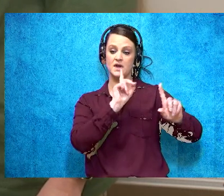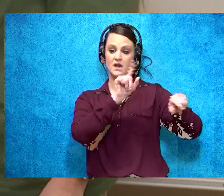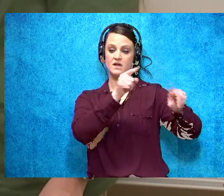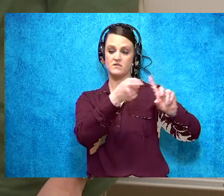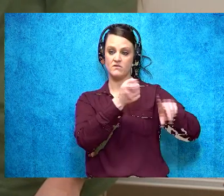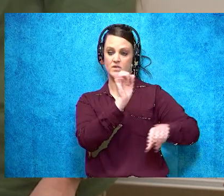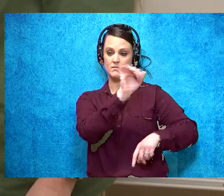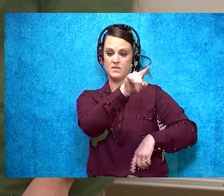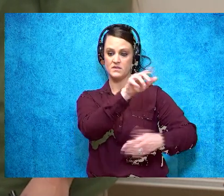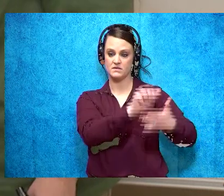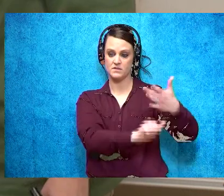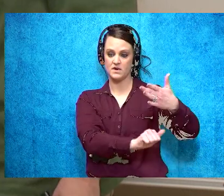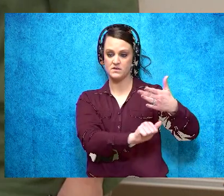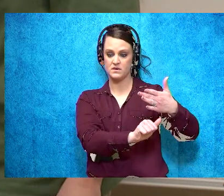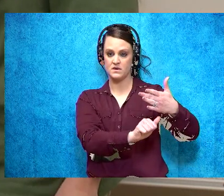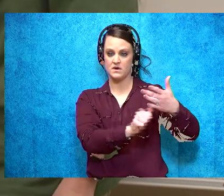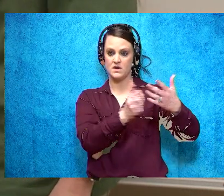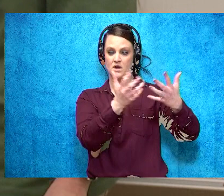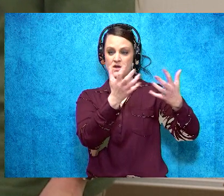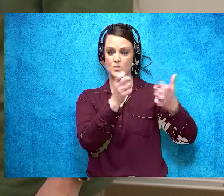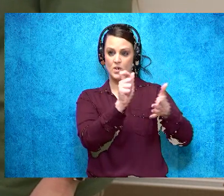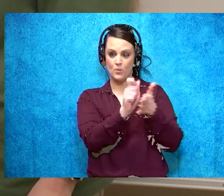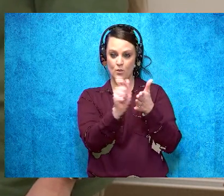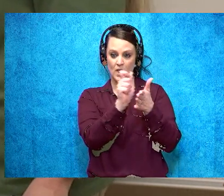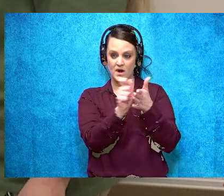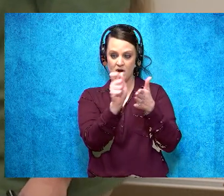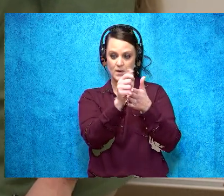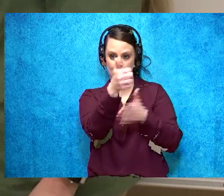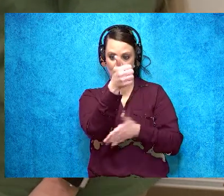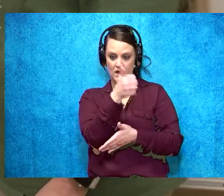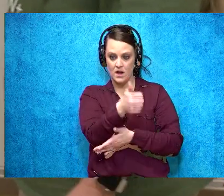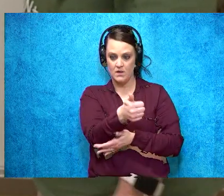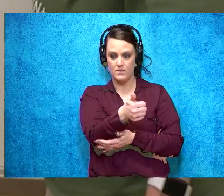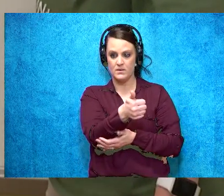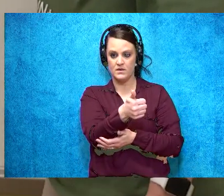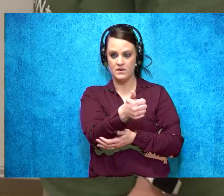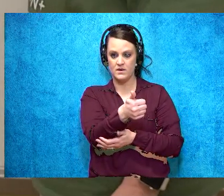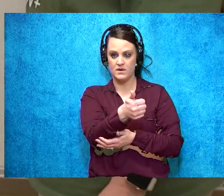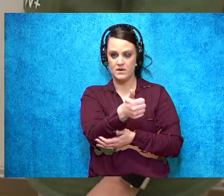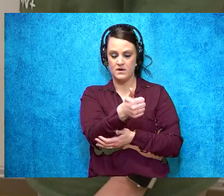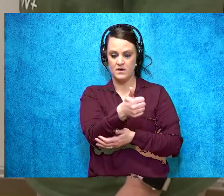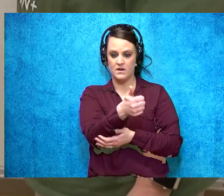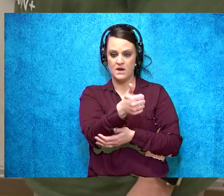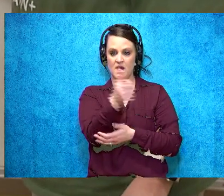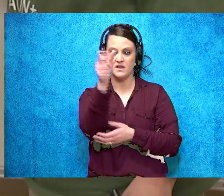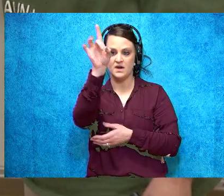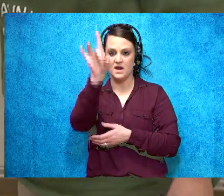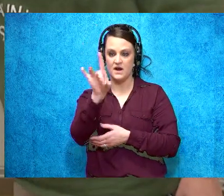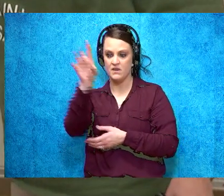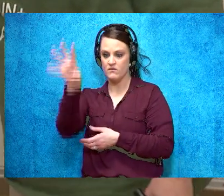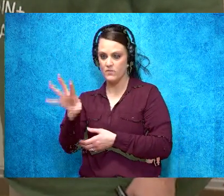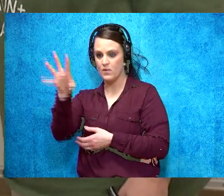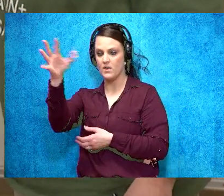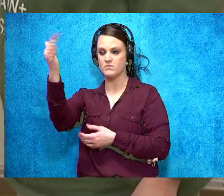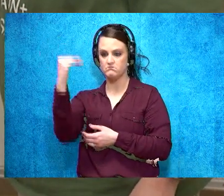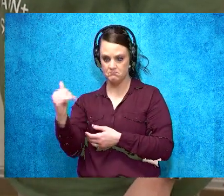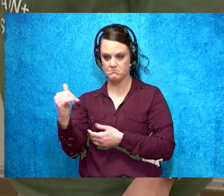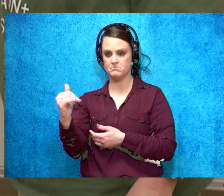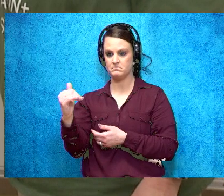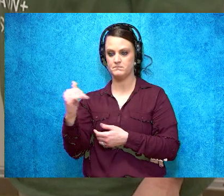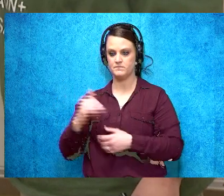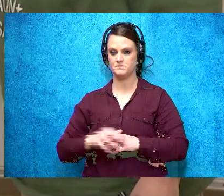the subtraction, you want to write that answer below it. Then you want to bring all of this down so you can look at the next